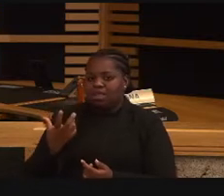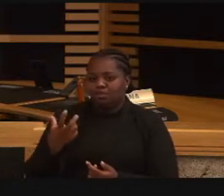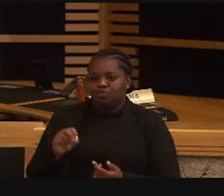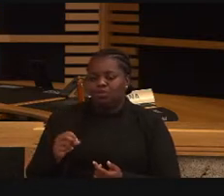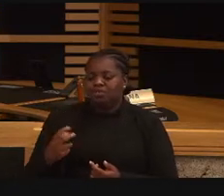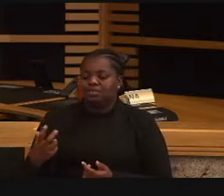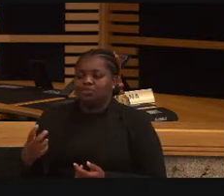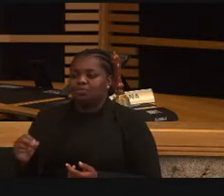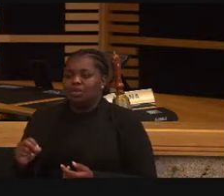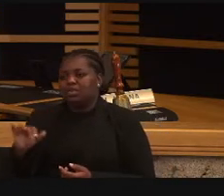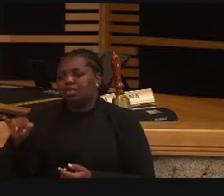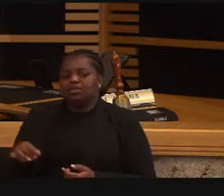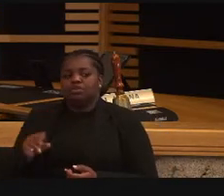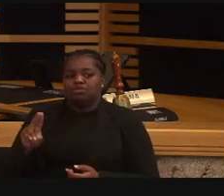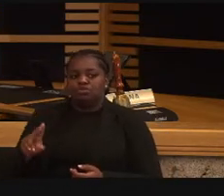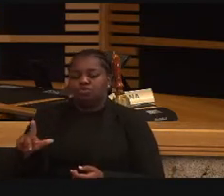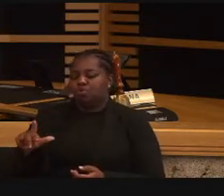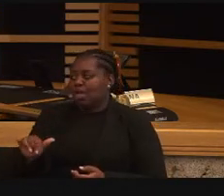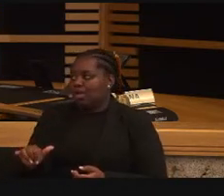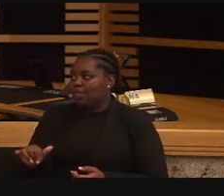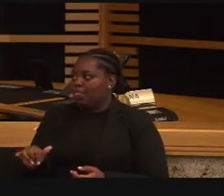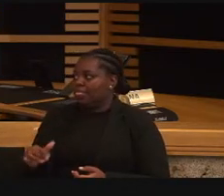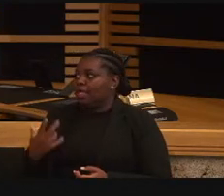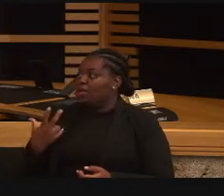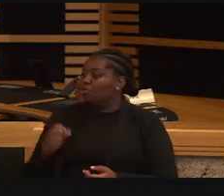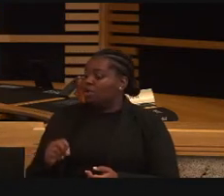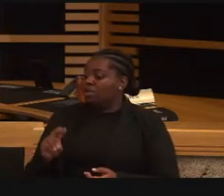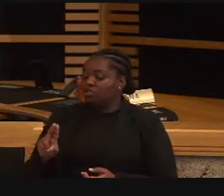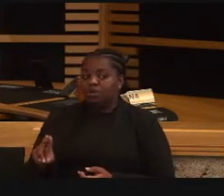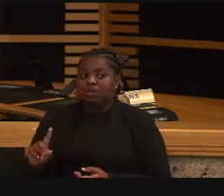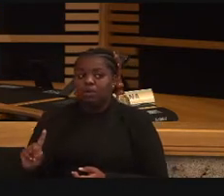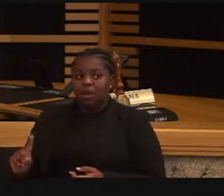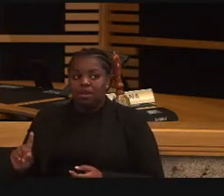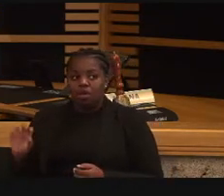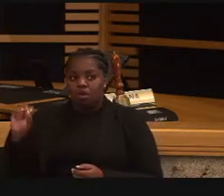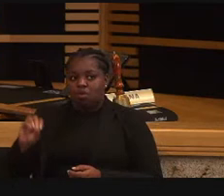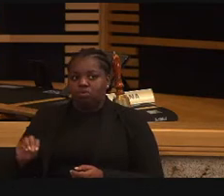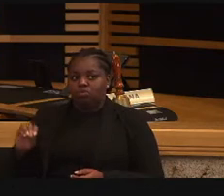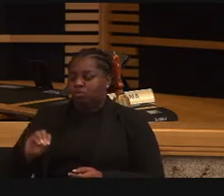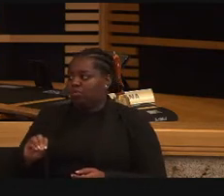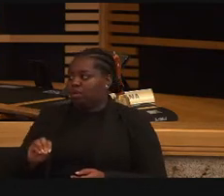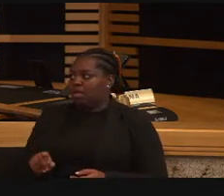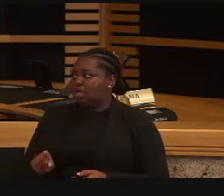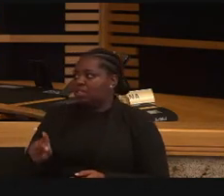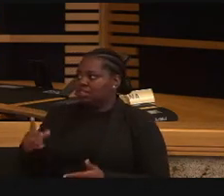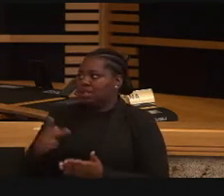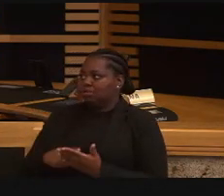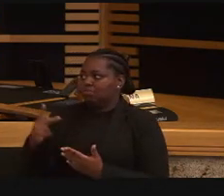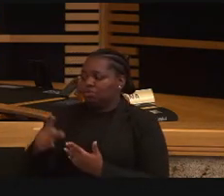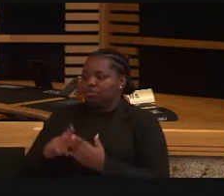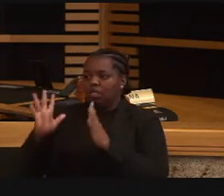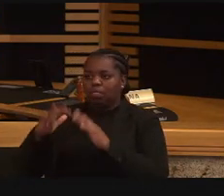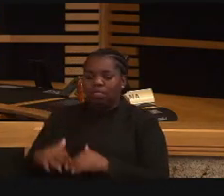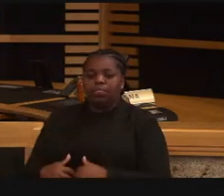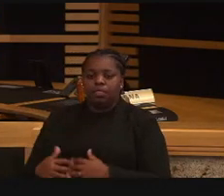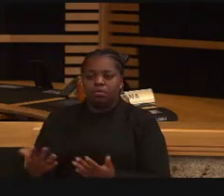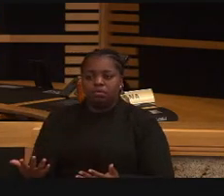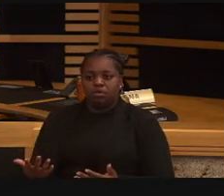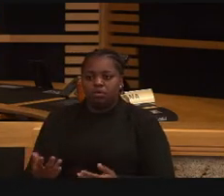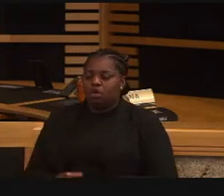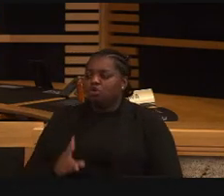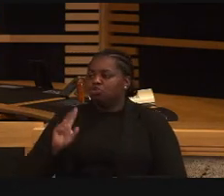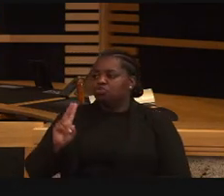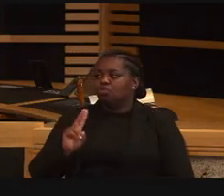2020, July. By 2021, October, that particular project collapsed.